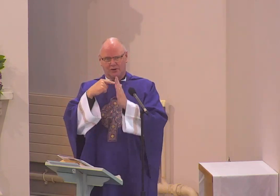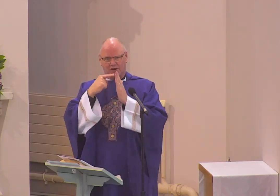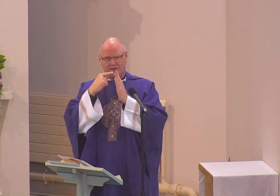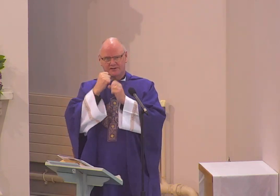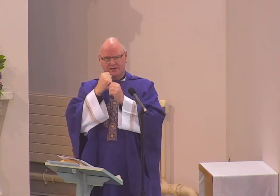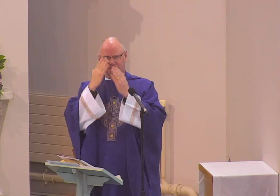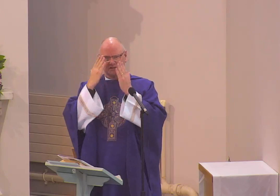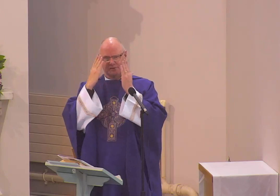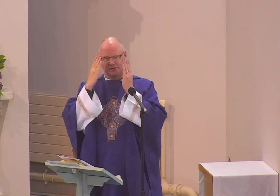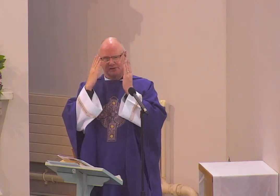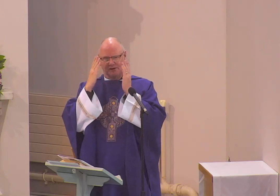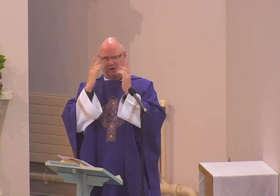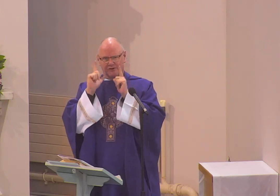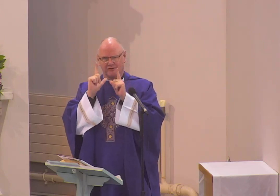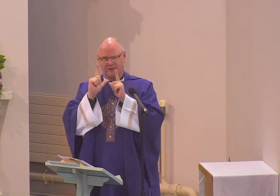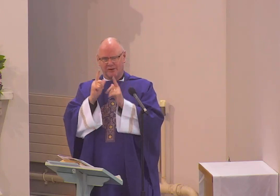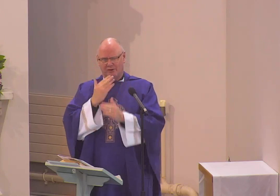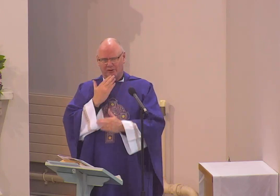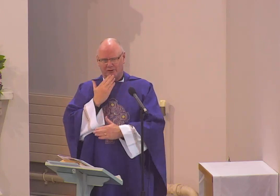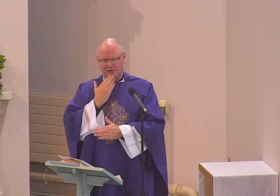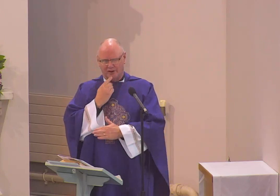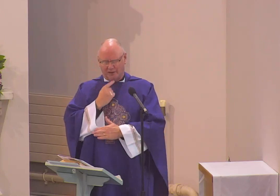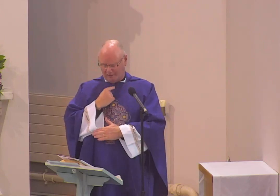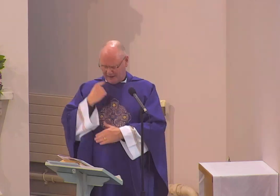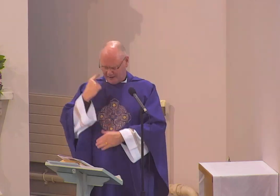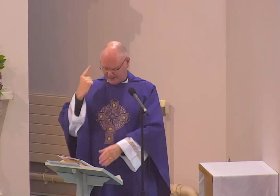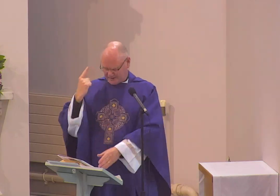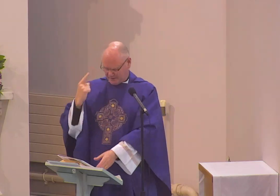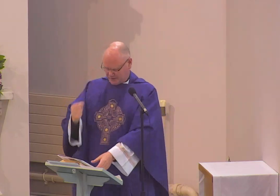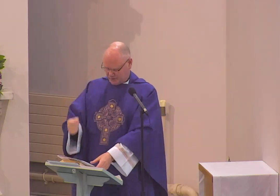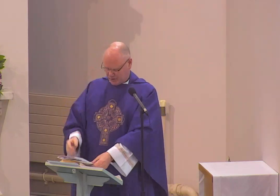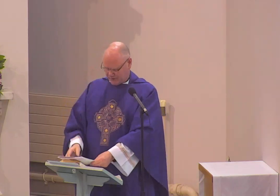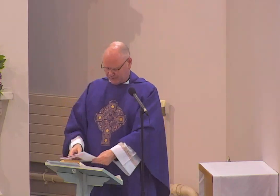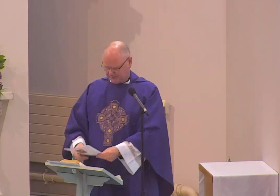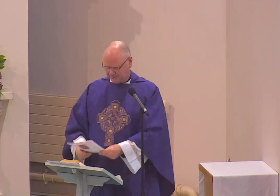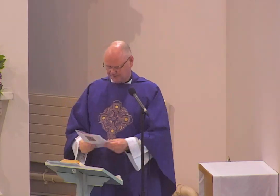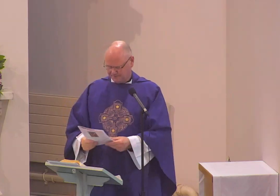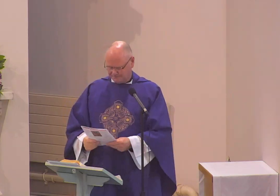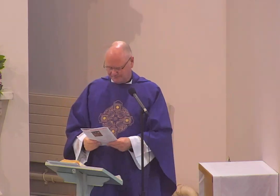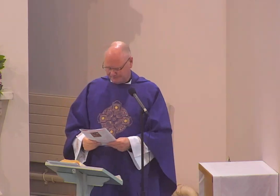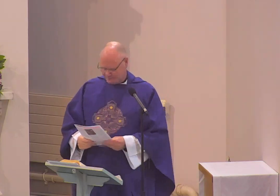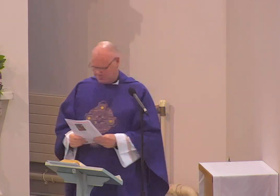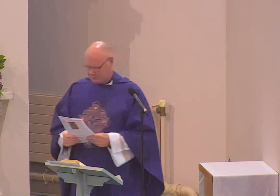Go and announce the gospel of the Lord. Thanks be to God.